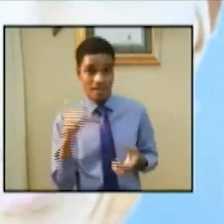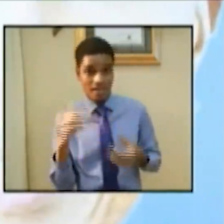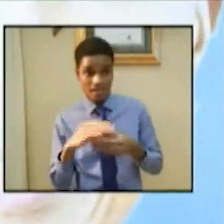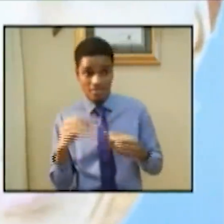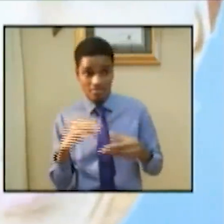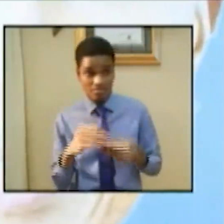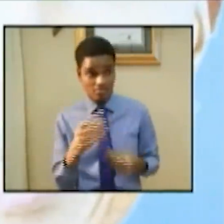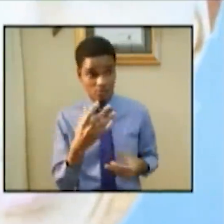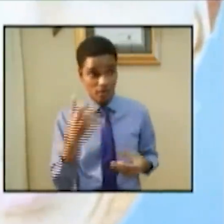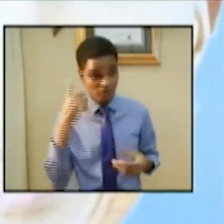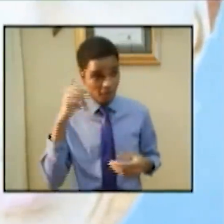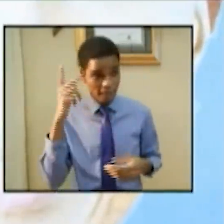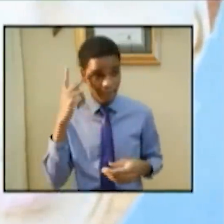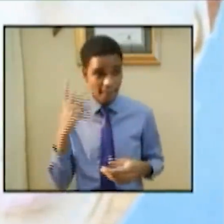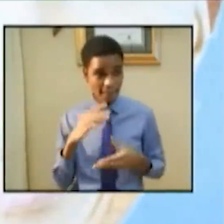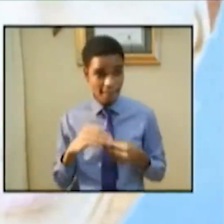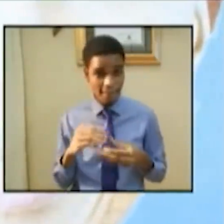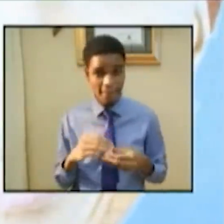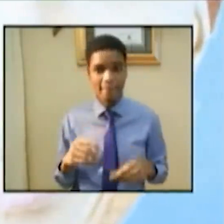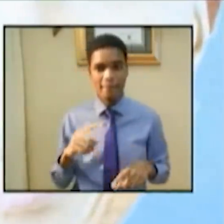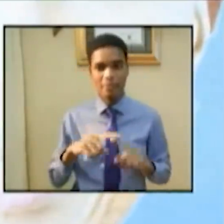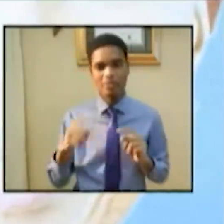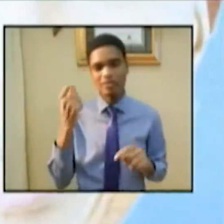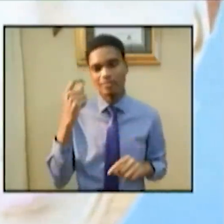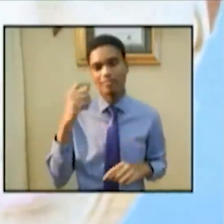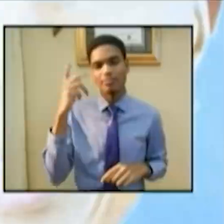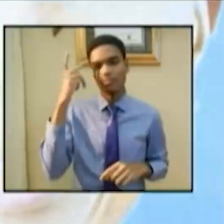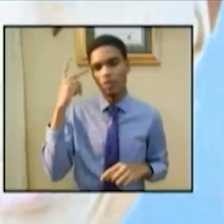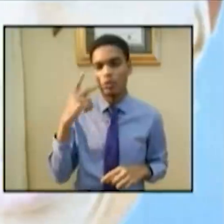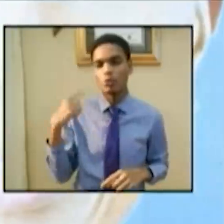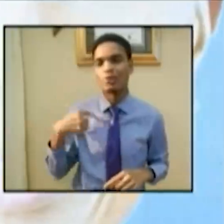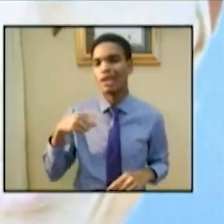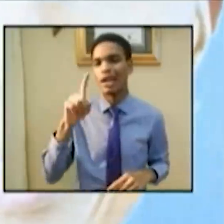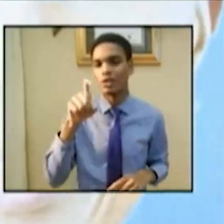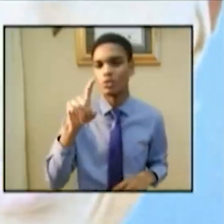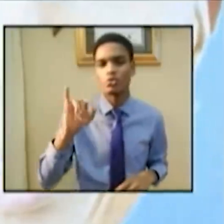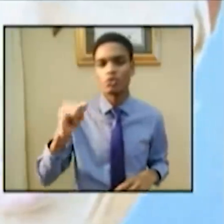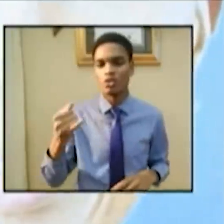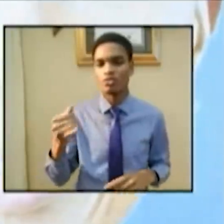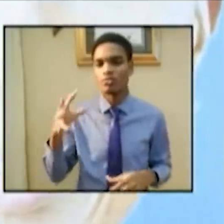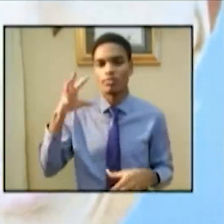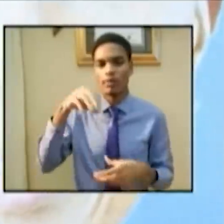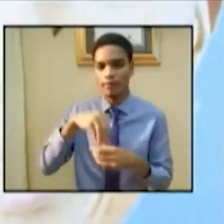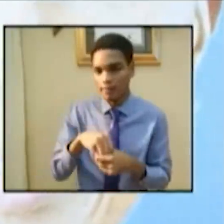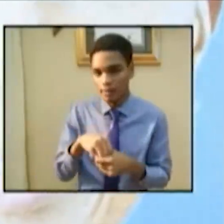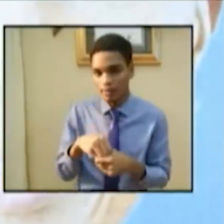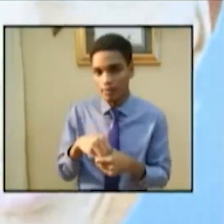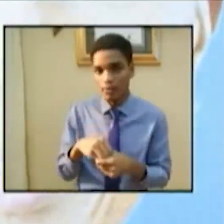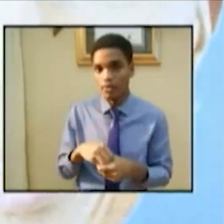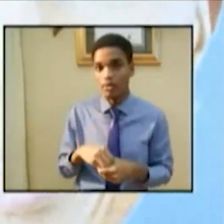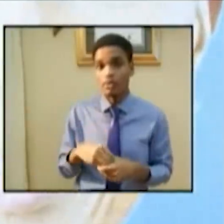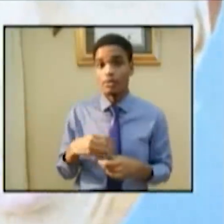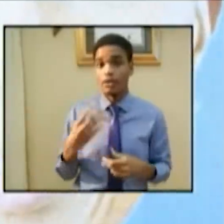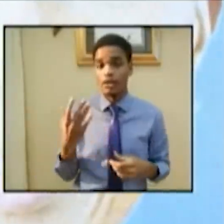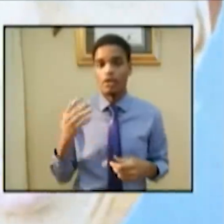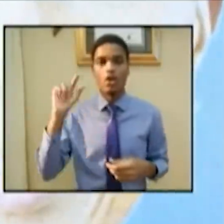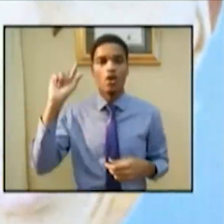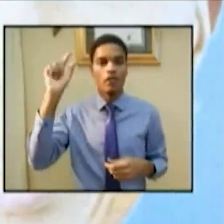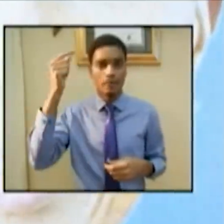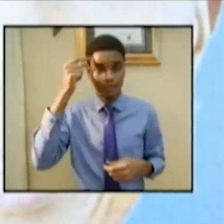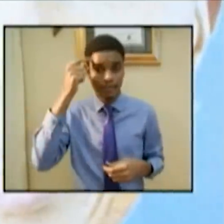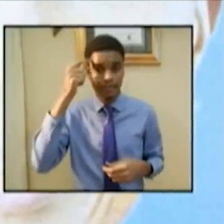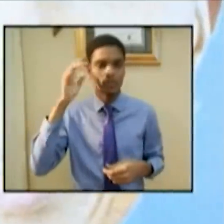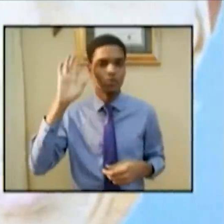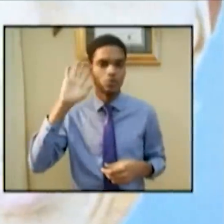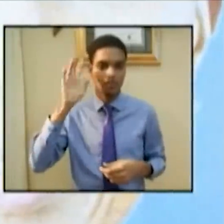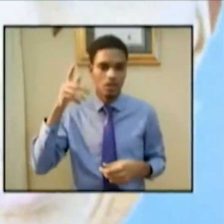guide the parents. Yes. But parents, we're asking you to come along with us as well. The government will be responsible